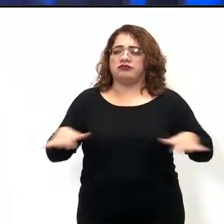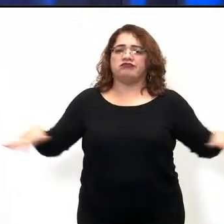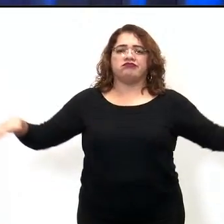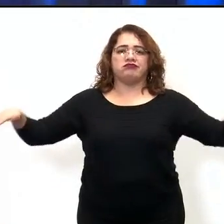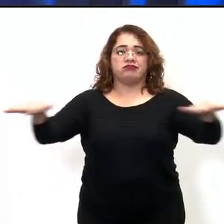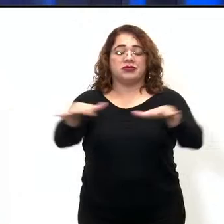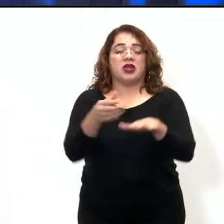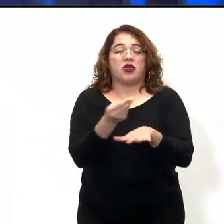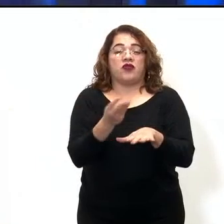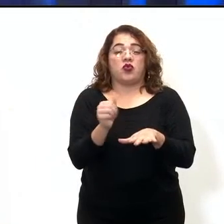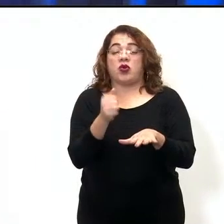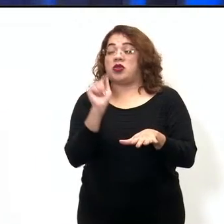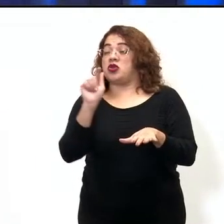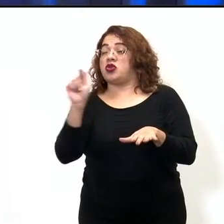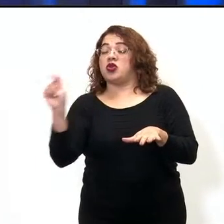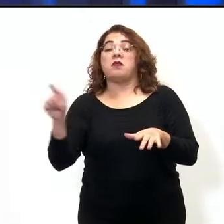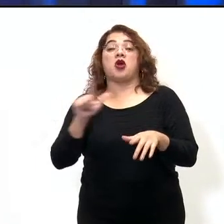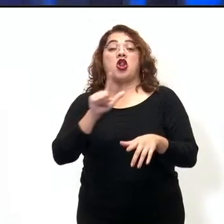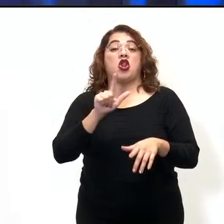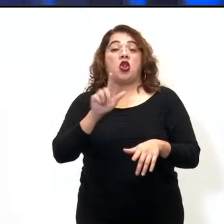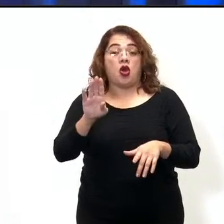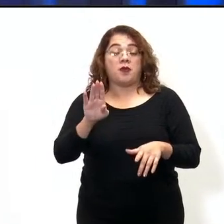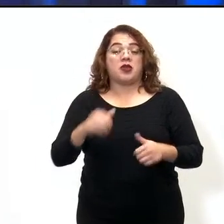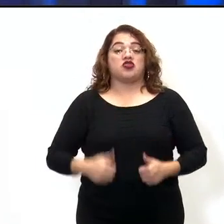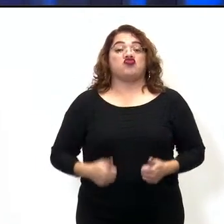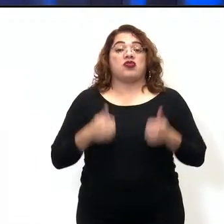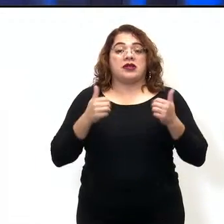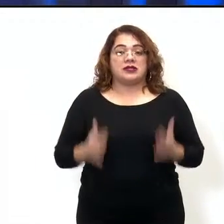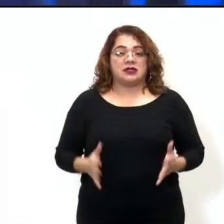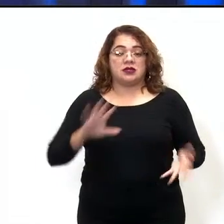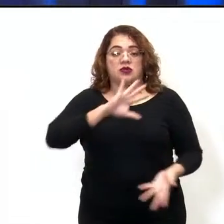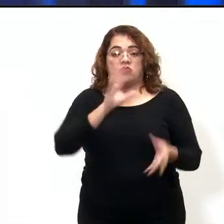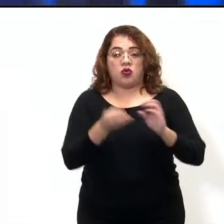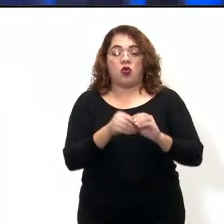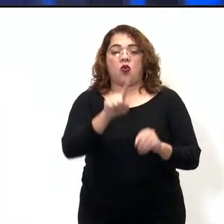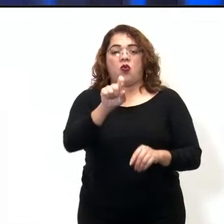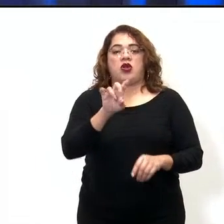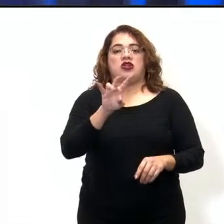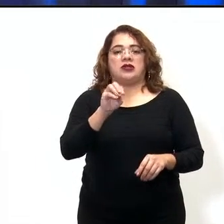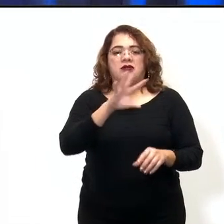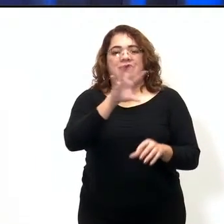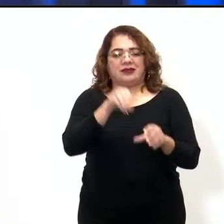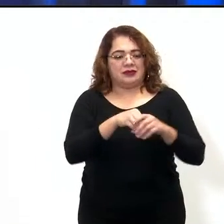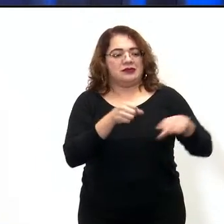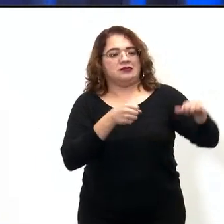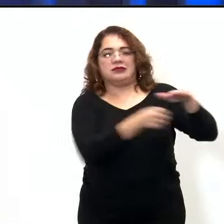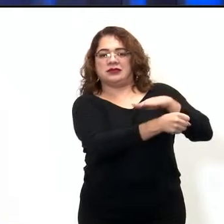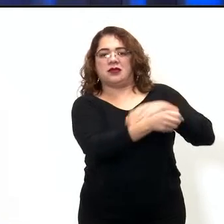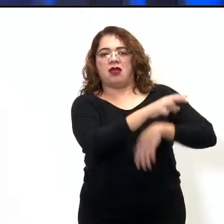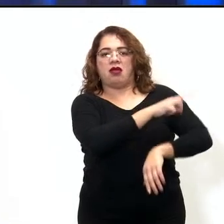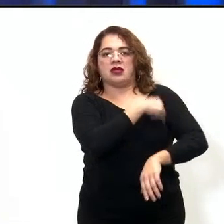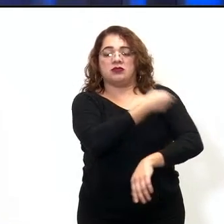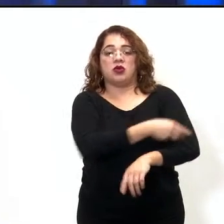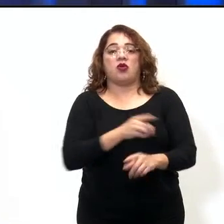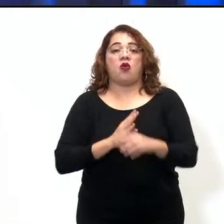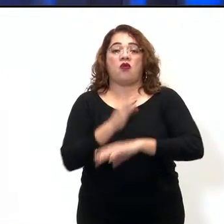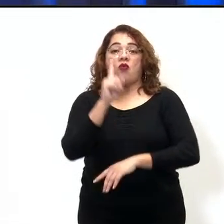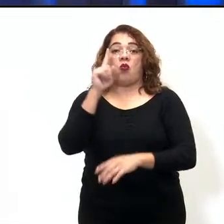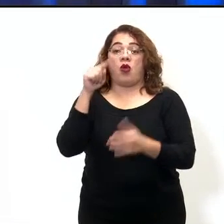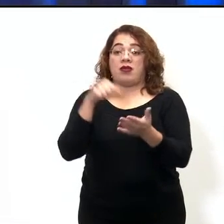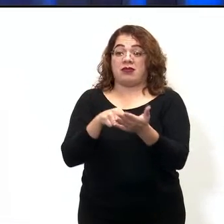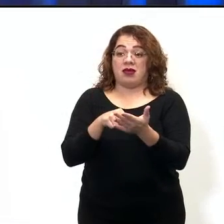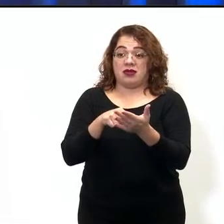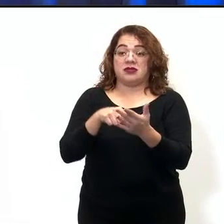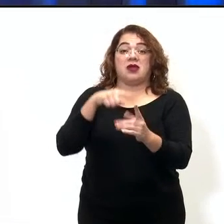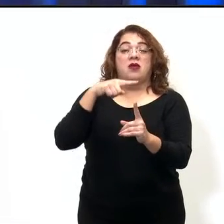at some other hospitals, but of Long Beach residents, there's 170 in hospitals. And we have over 1,000 positive cases since